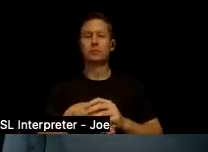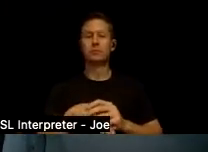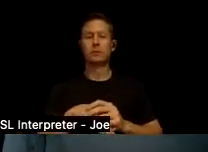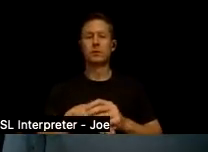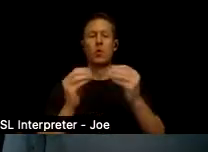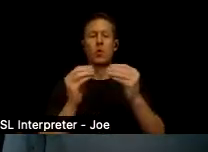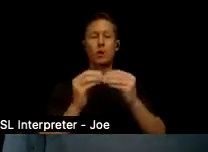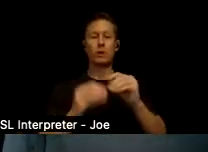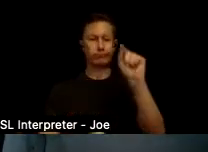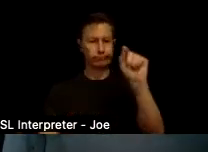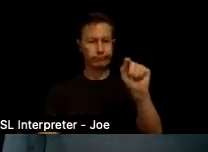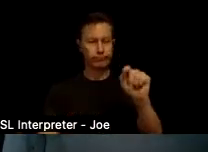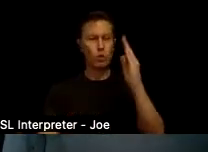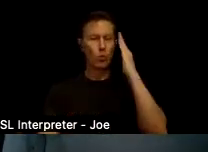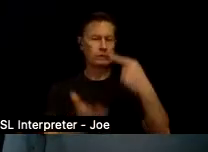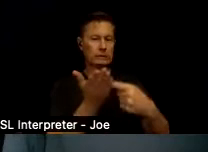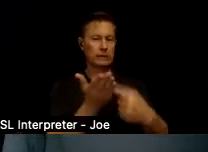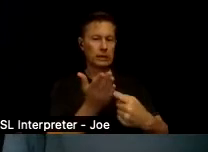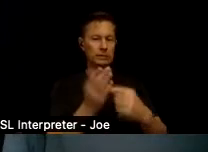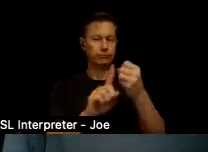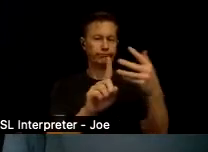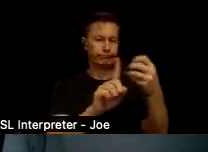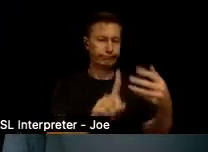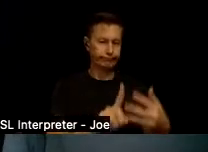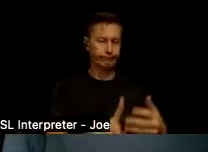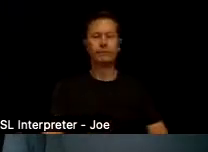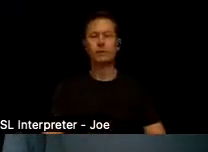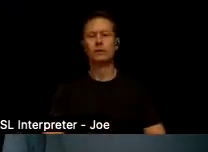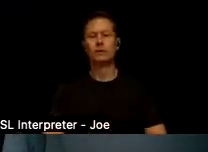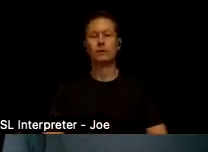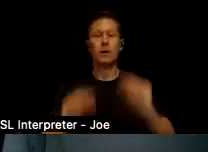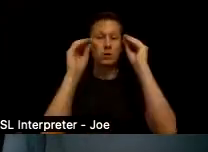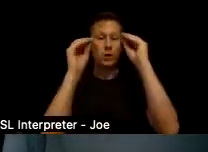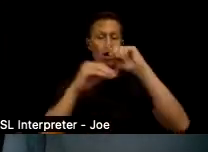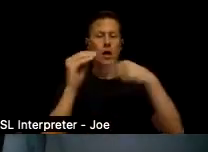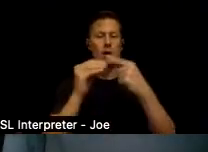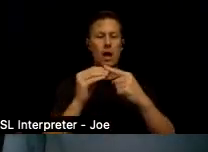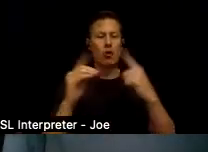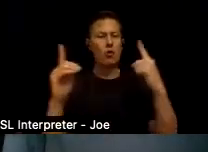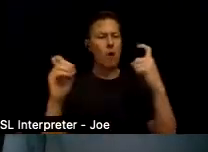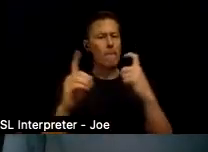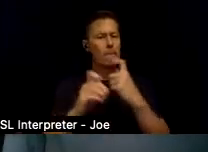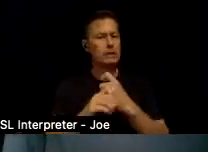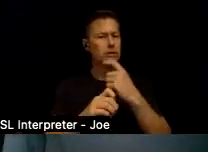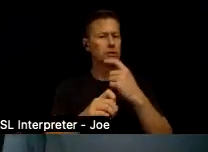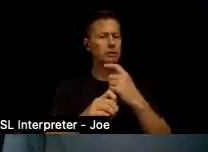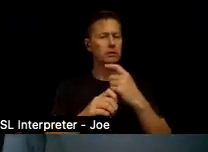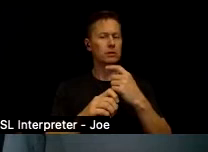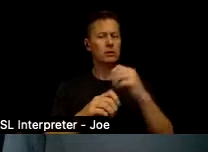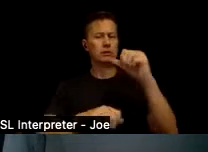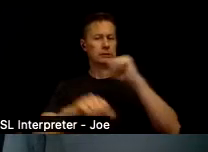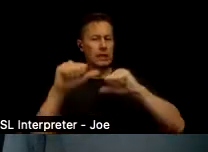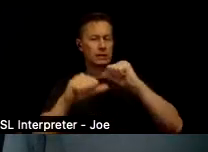here, and I'll go through them in more detail. It taught us a lot about the complexity of how earthquakes influence